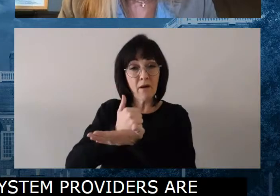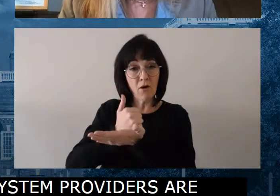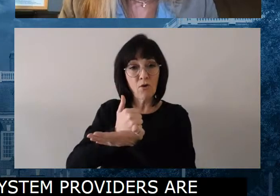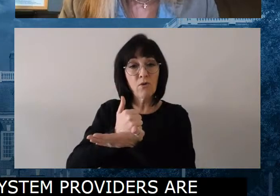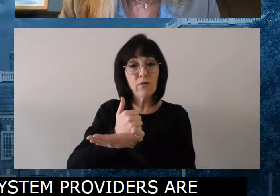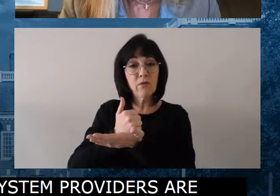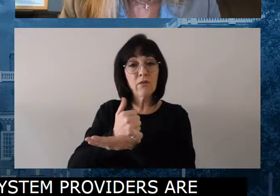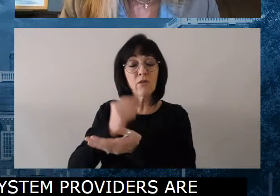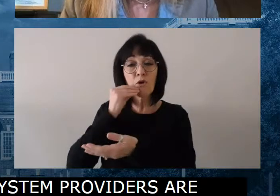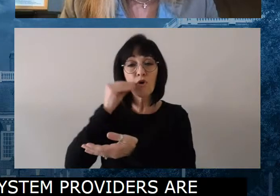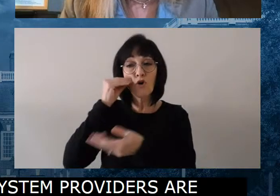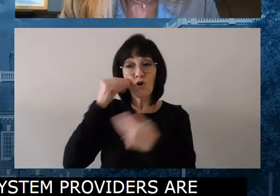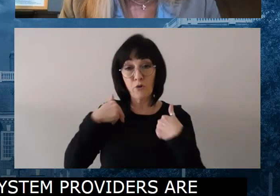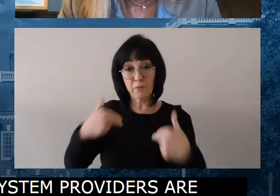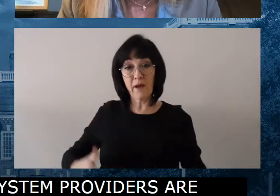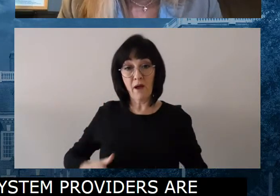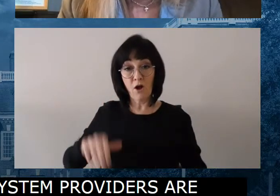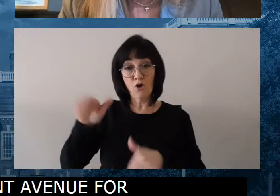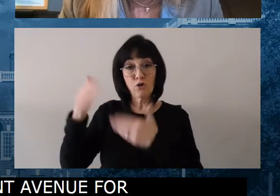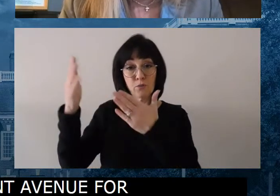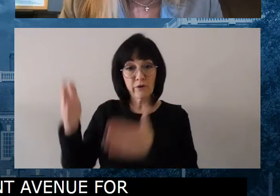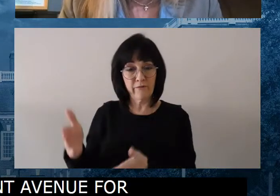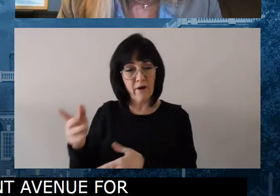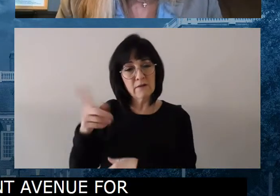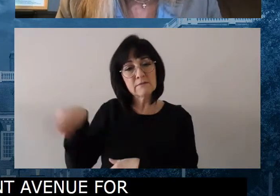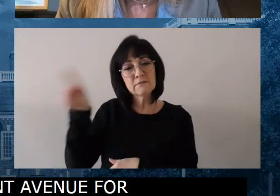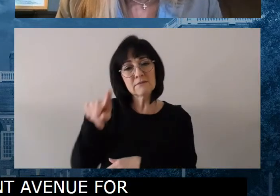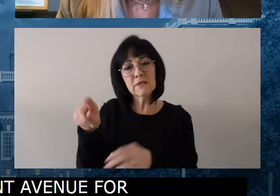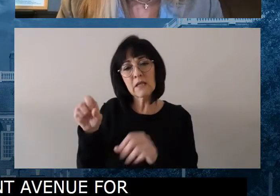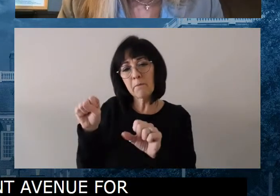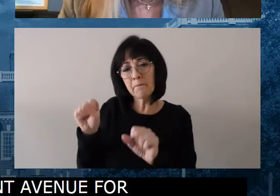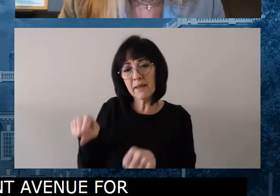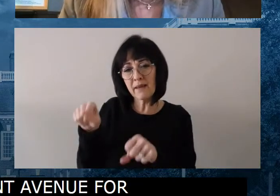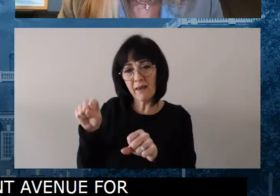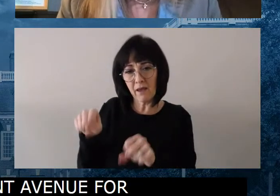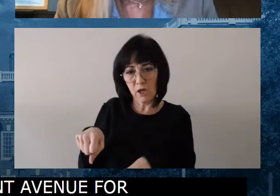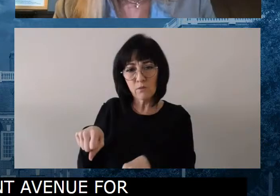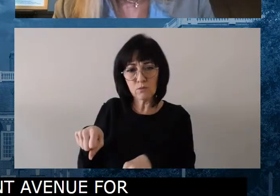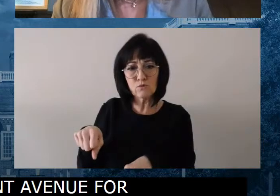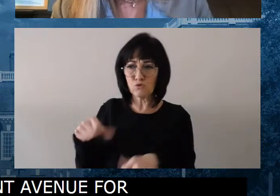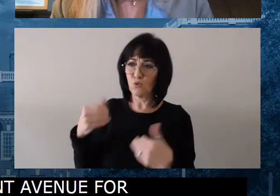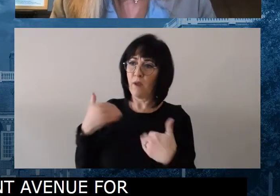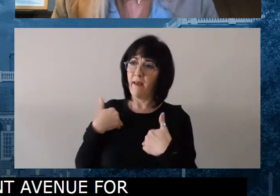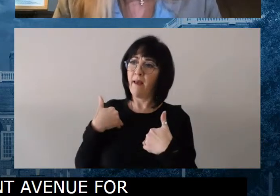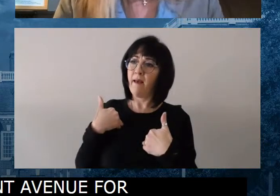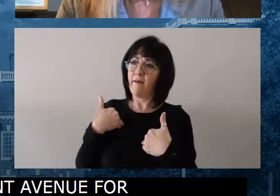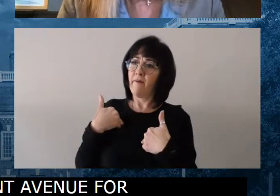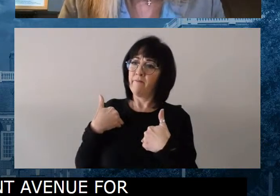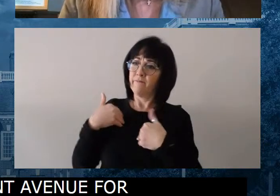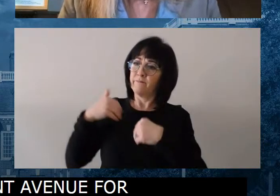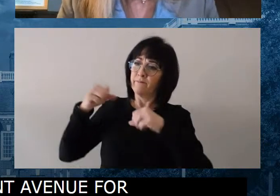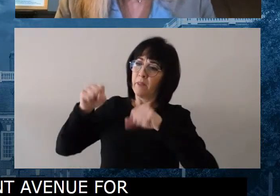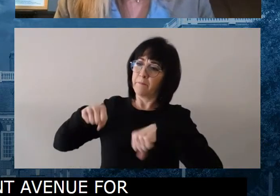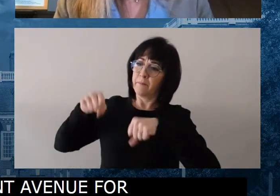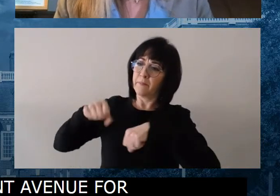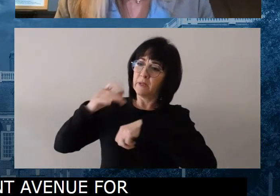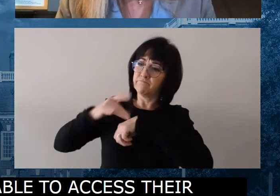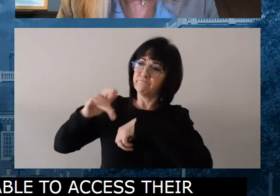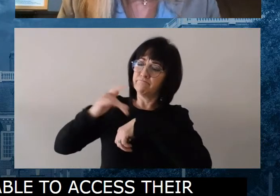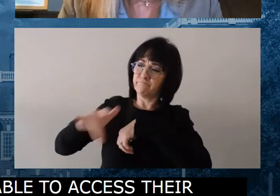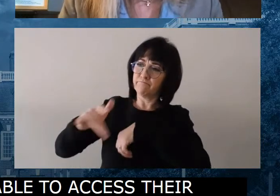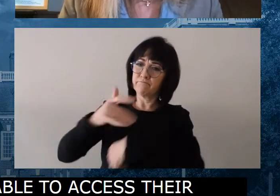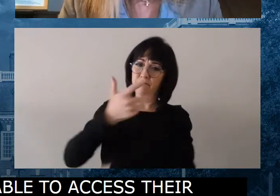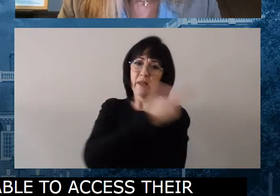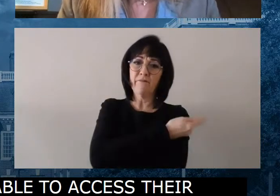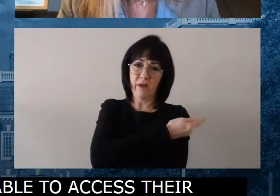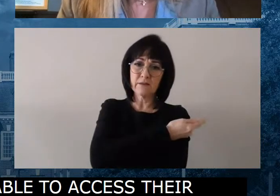individuals with disabilities to be able to access their vaccines. So certainly reach out